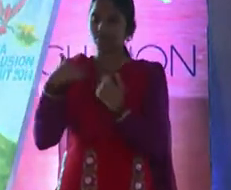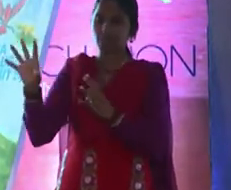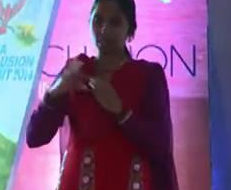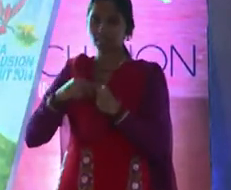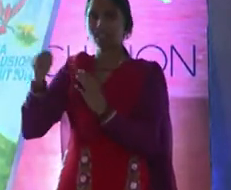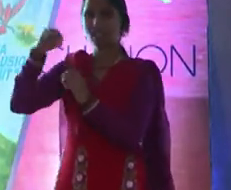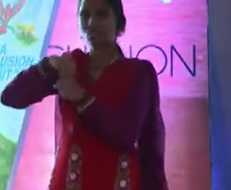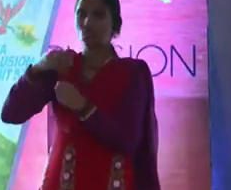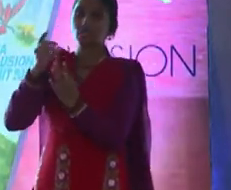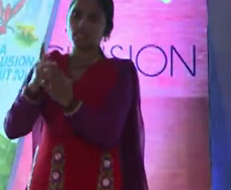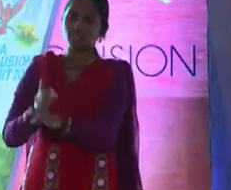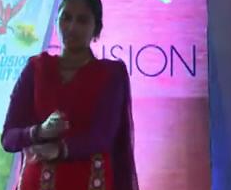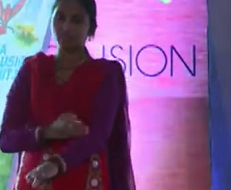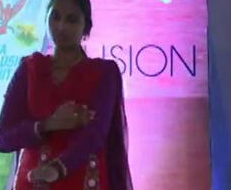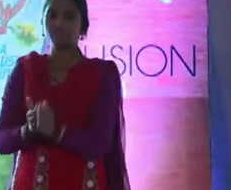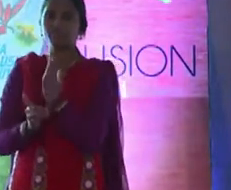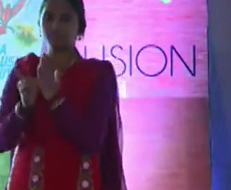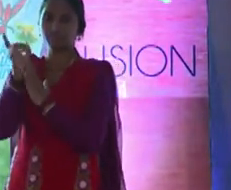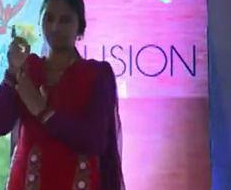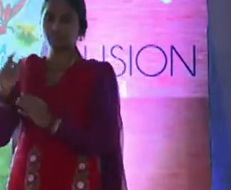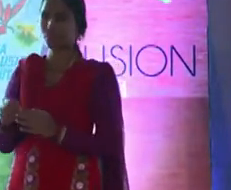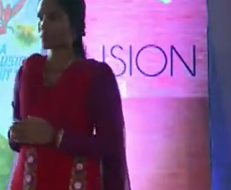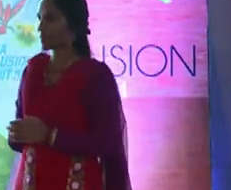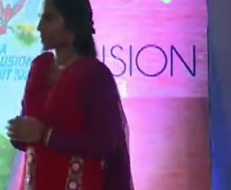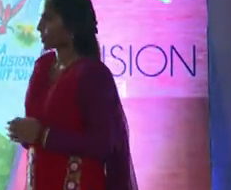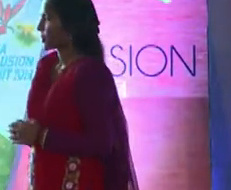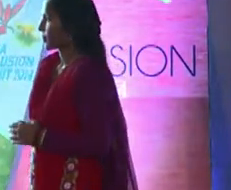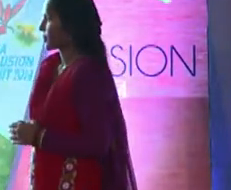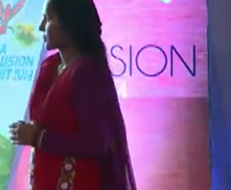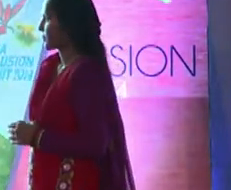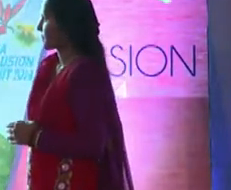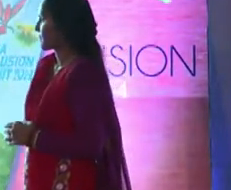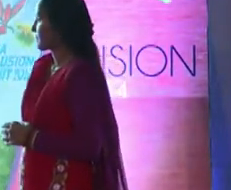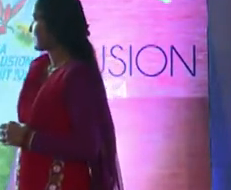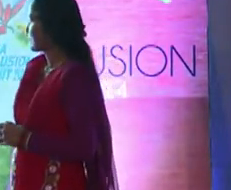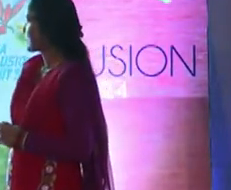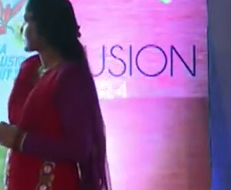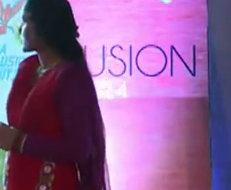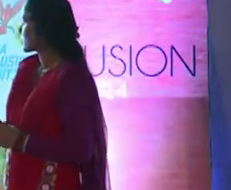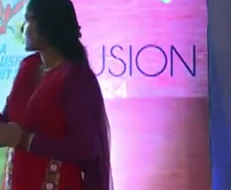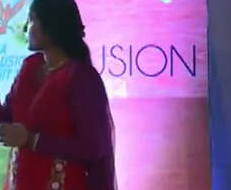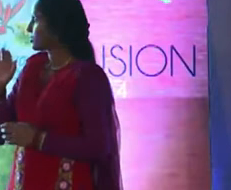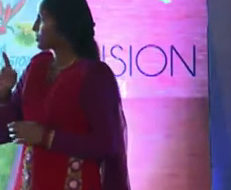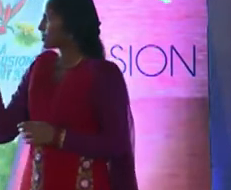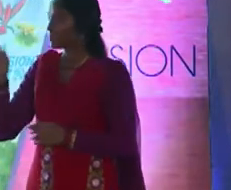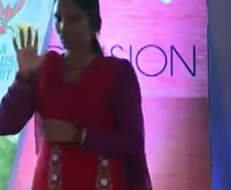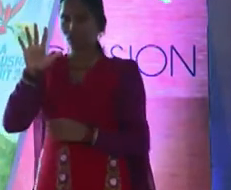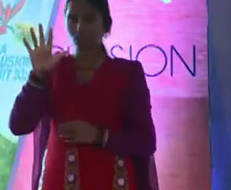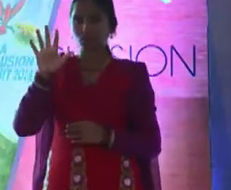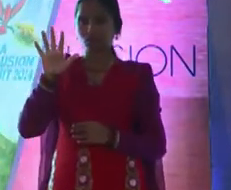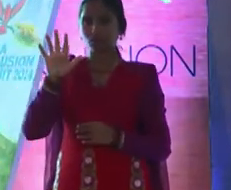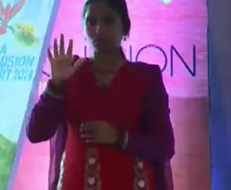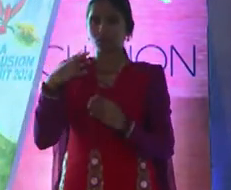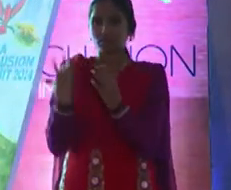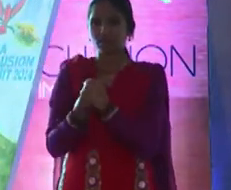to put it in our own scheme. We also are going to start five new institutions: the Institute for Inclusive